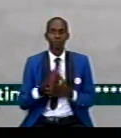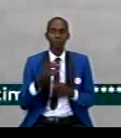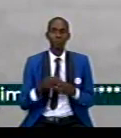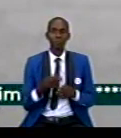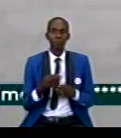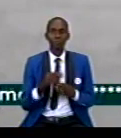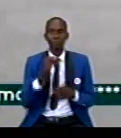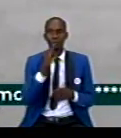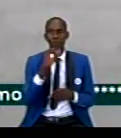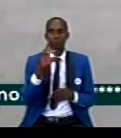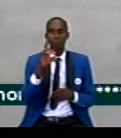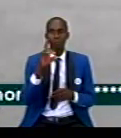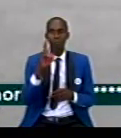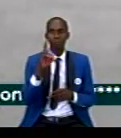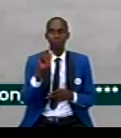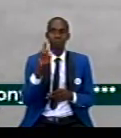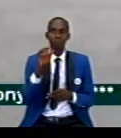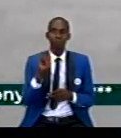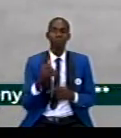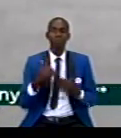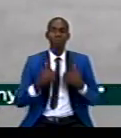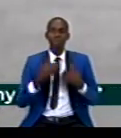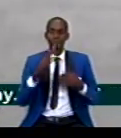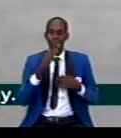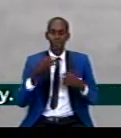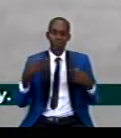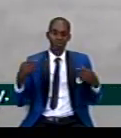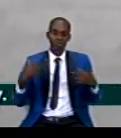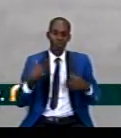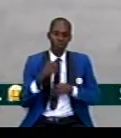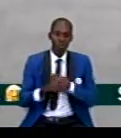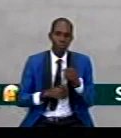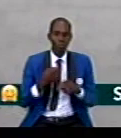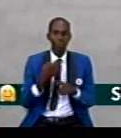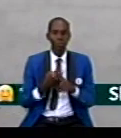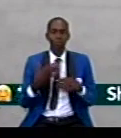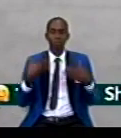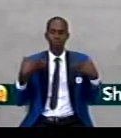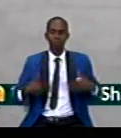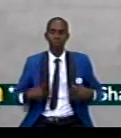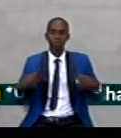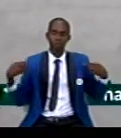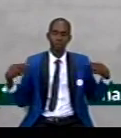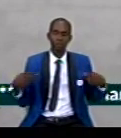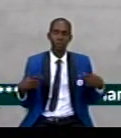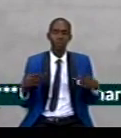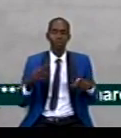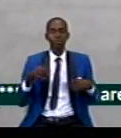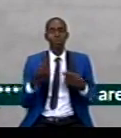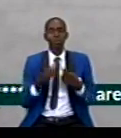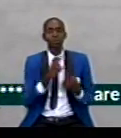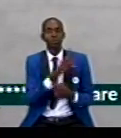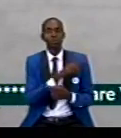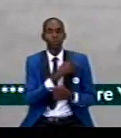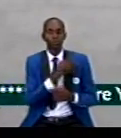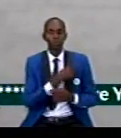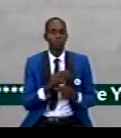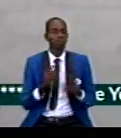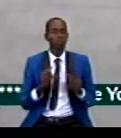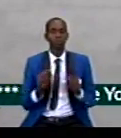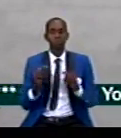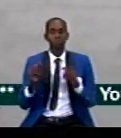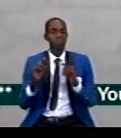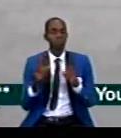pain and arthritis. I went to the hospital to no avail. I also went to native doctors